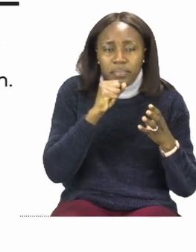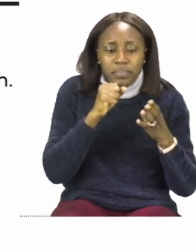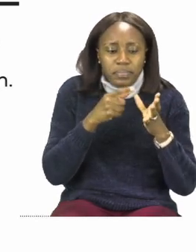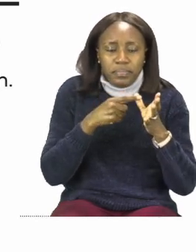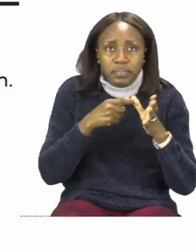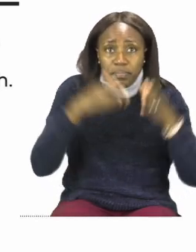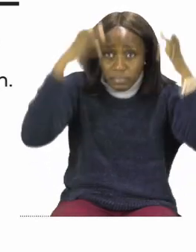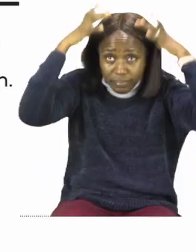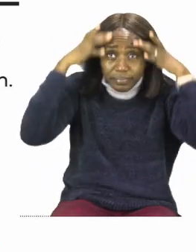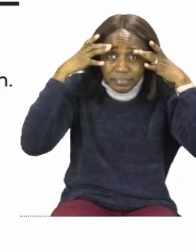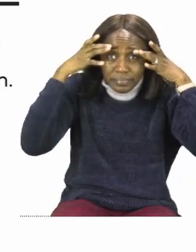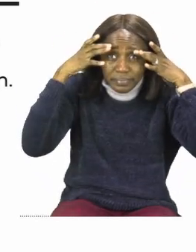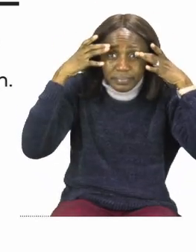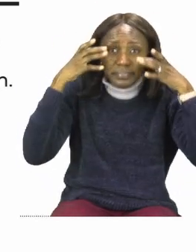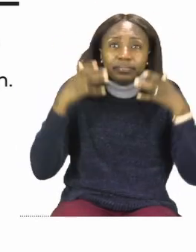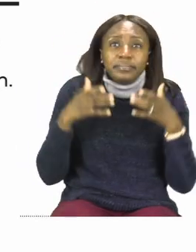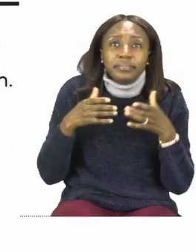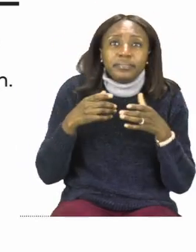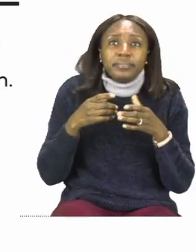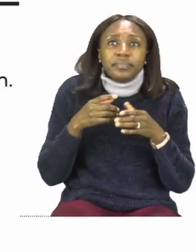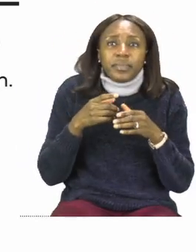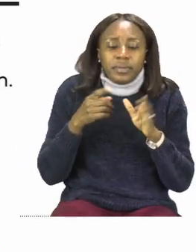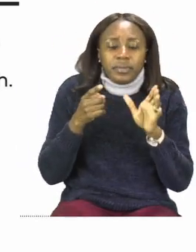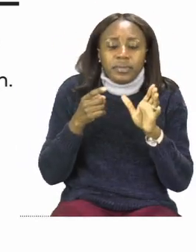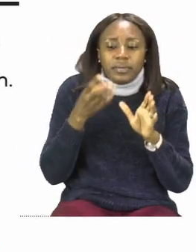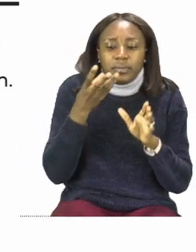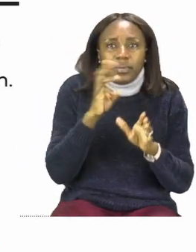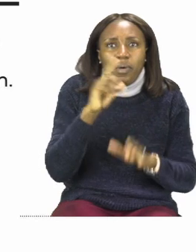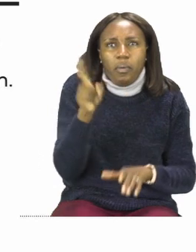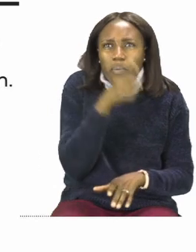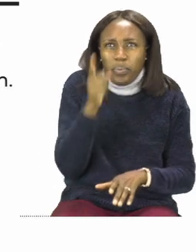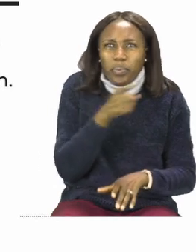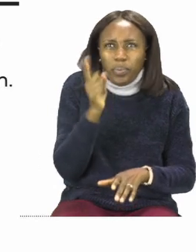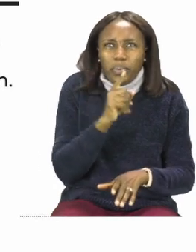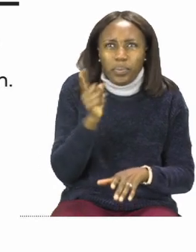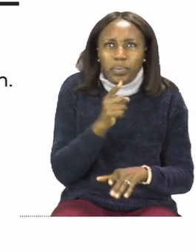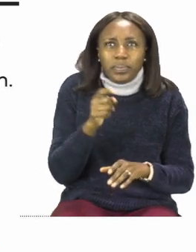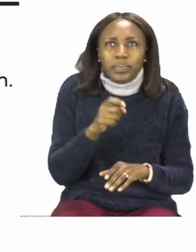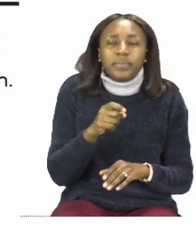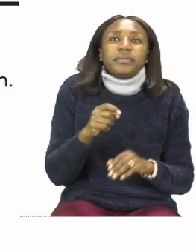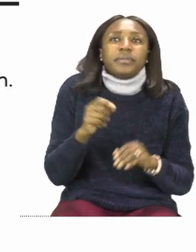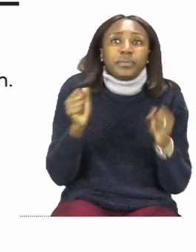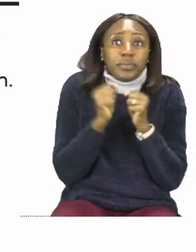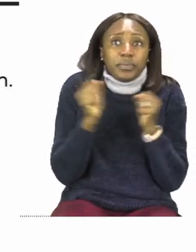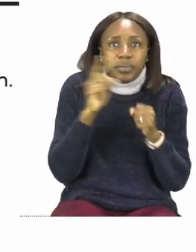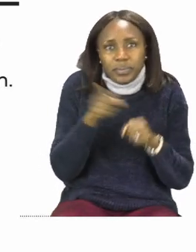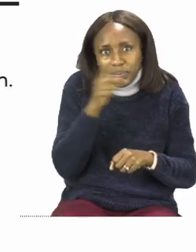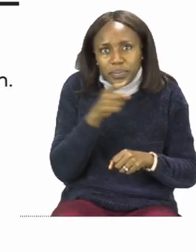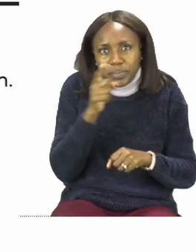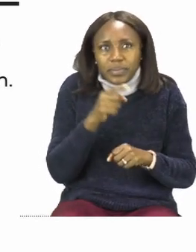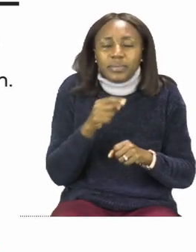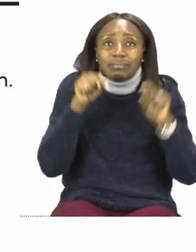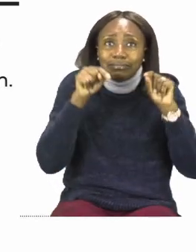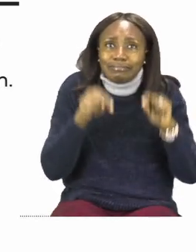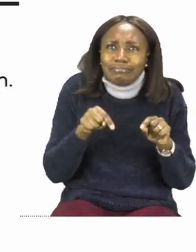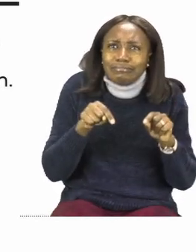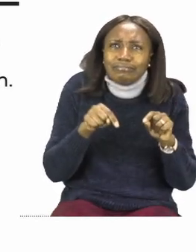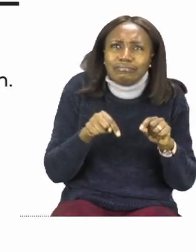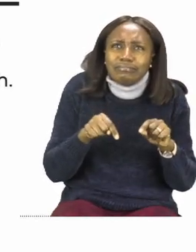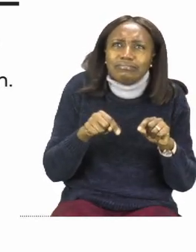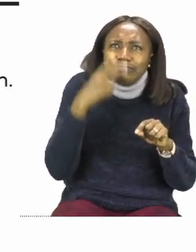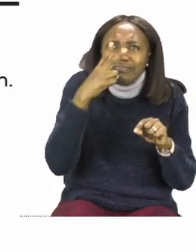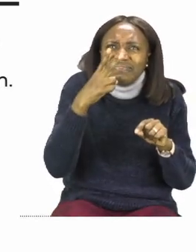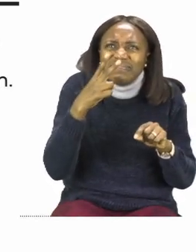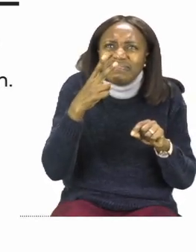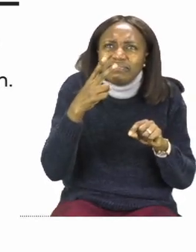hat, fan. It's our job to choose the correct